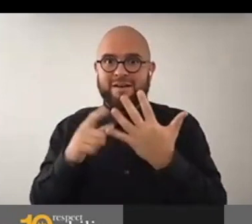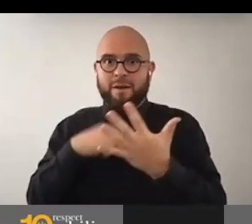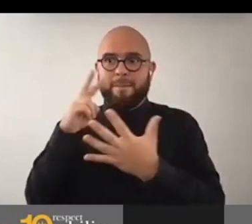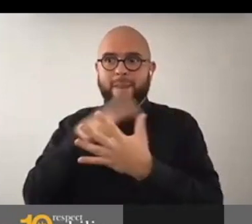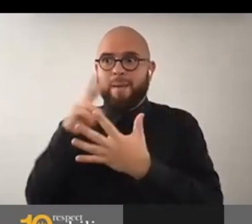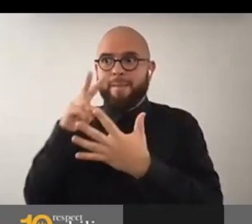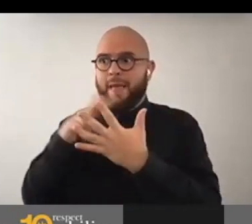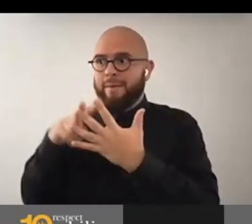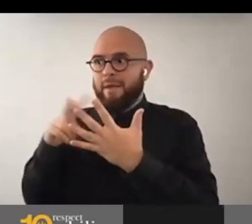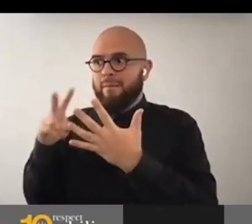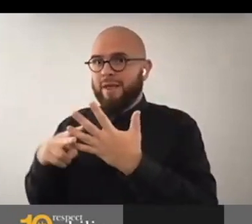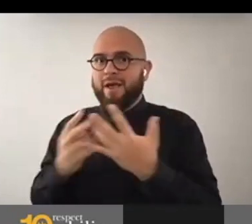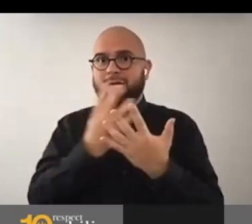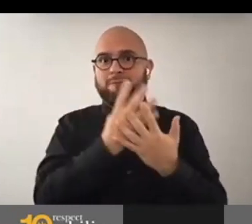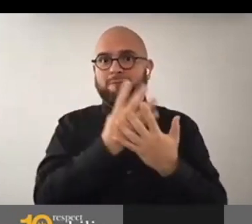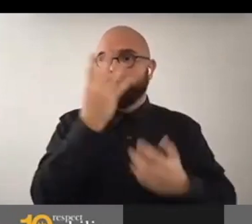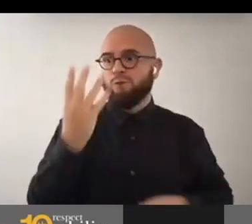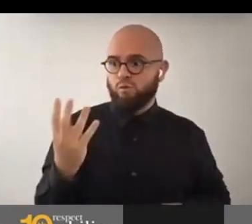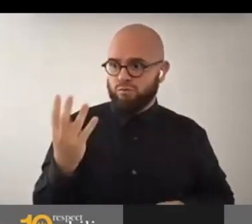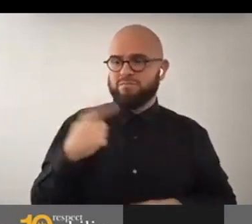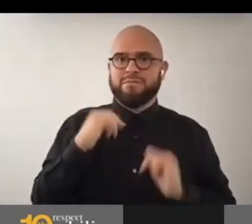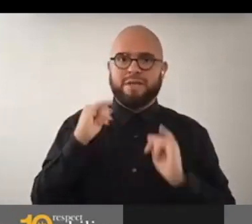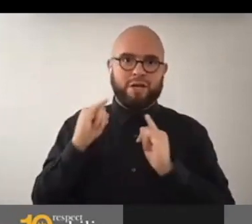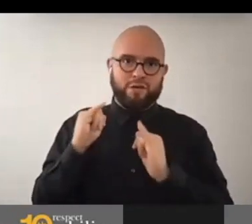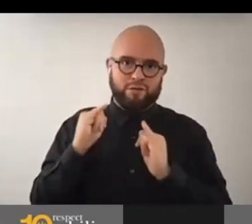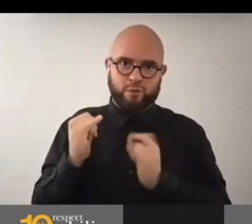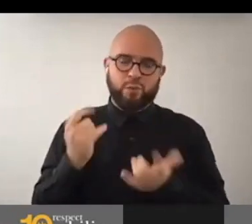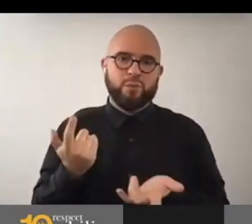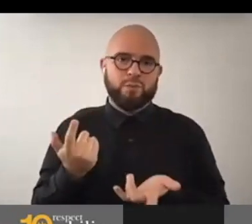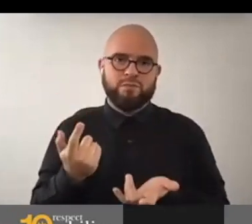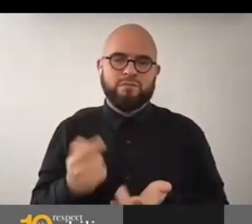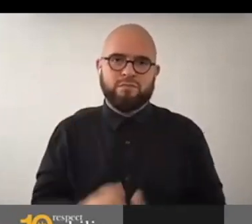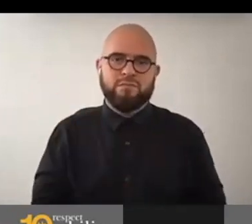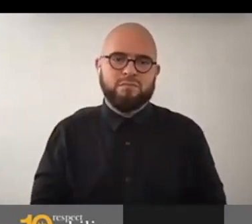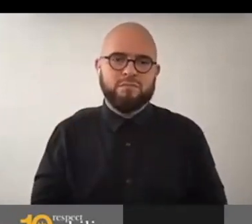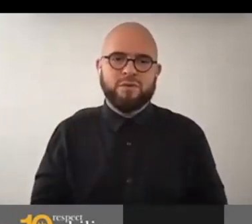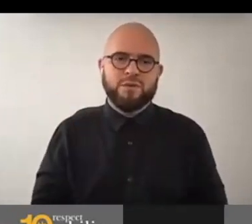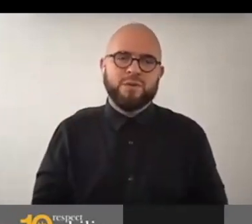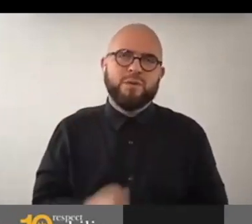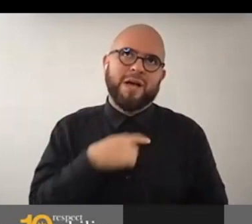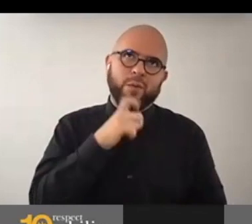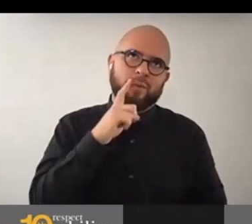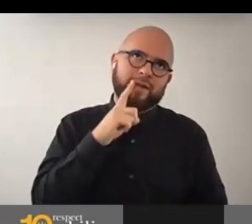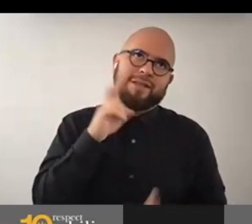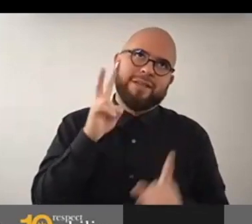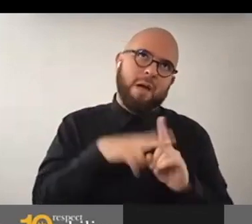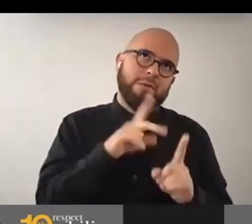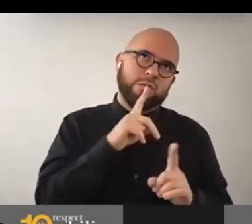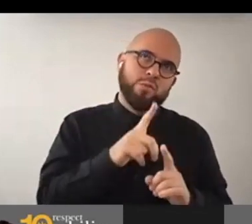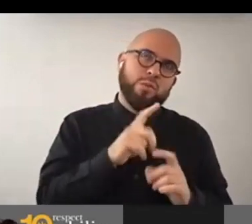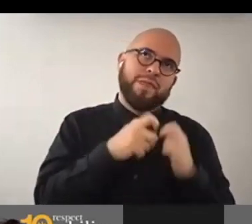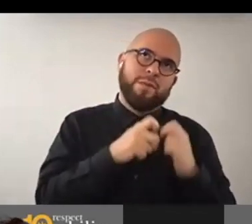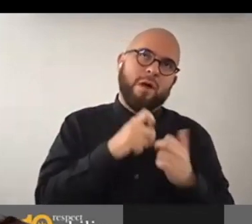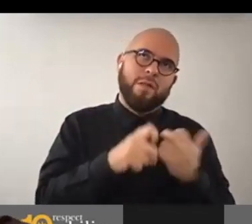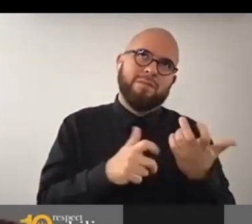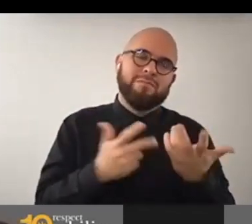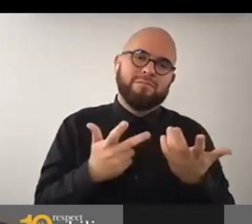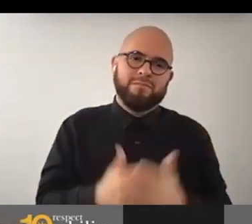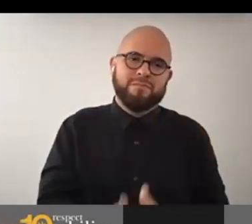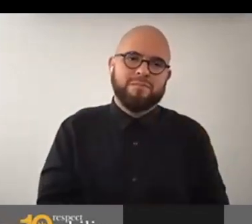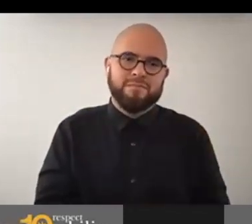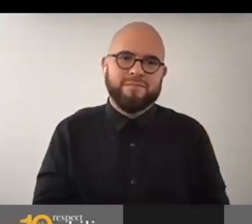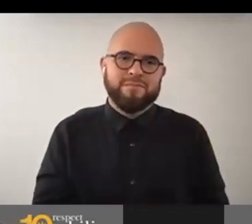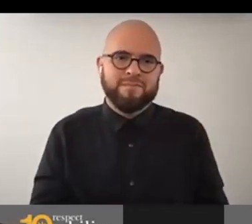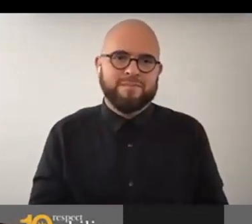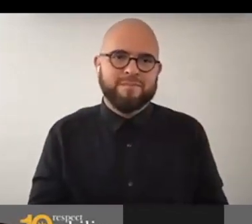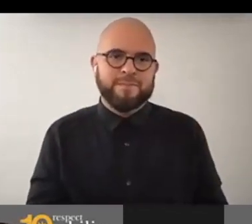So I don't think it was my application that was really the problem, but I don't think I was really a problem in the first place.